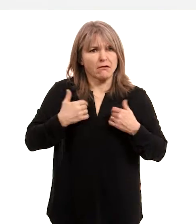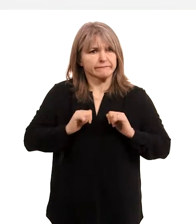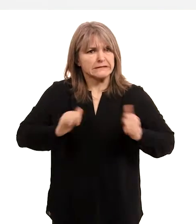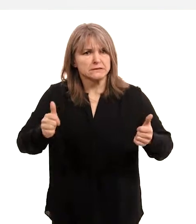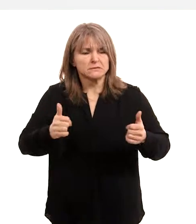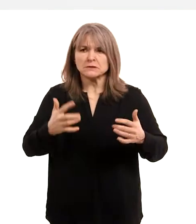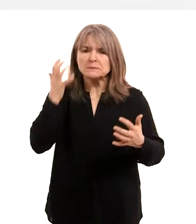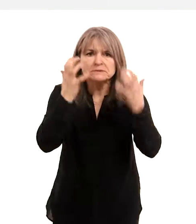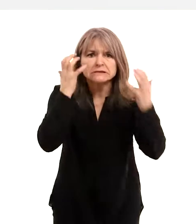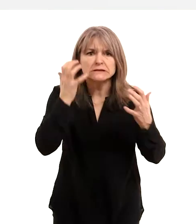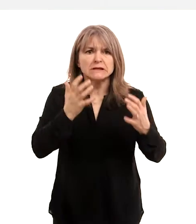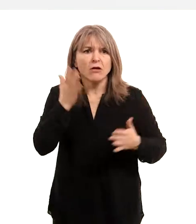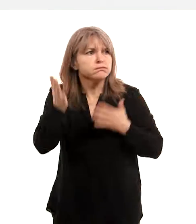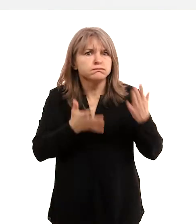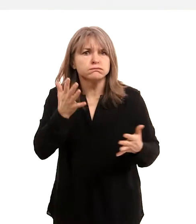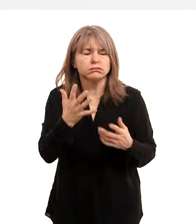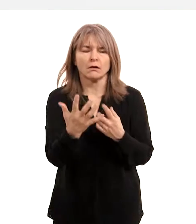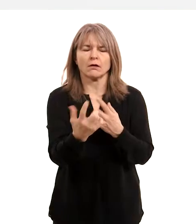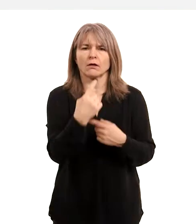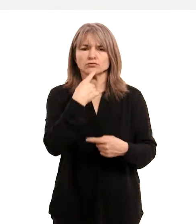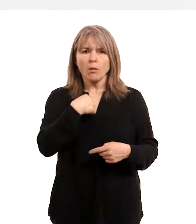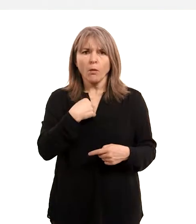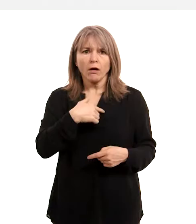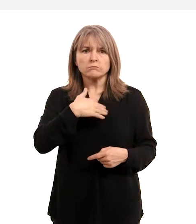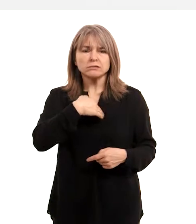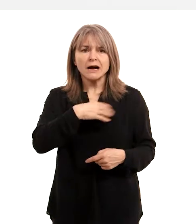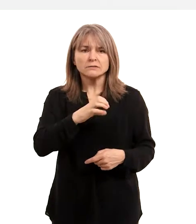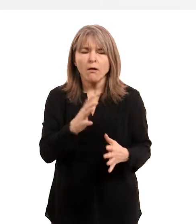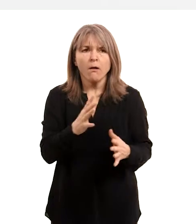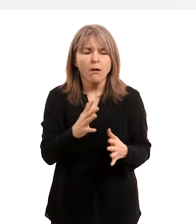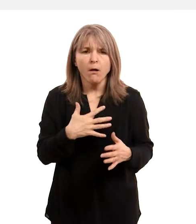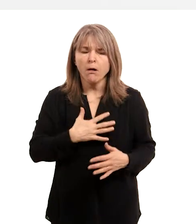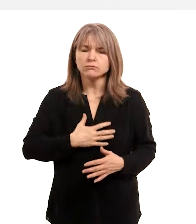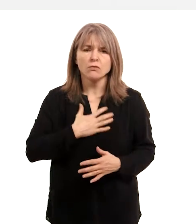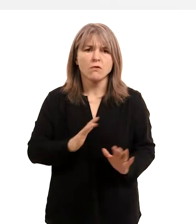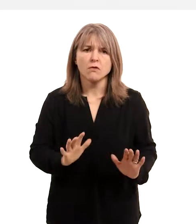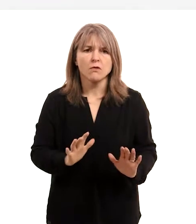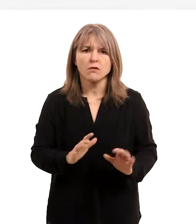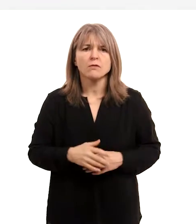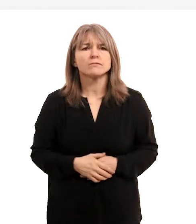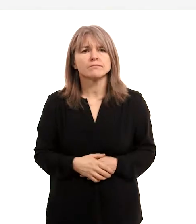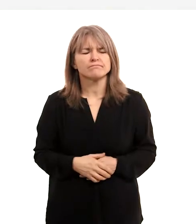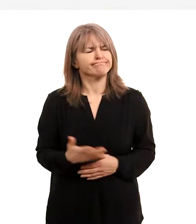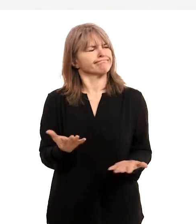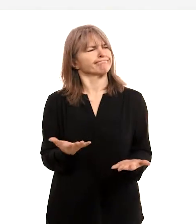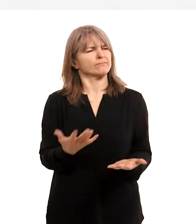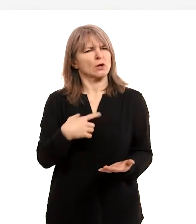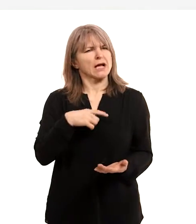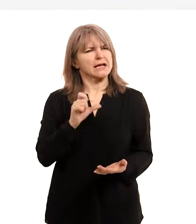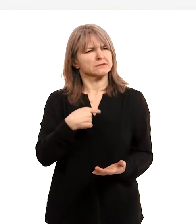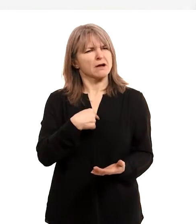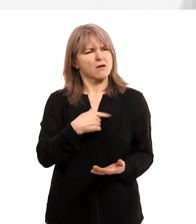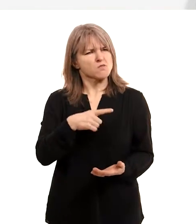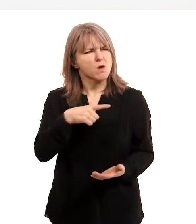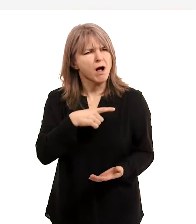and very fit. And so the diagnosis, breast cancer, came out of the blue. There had to be a reason of why I